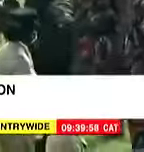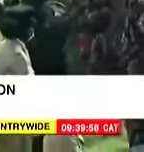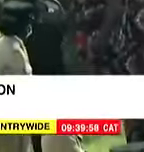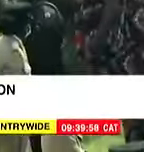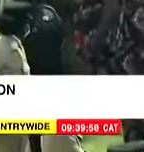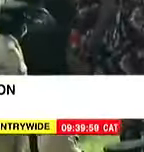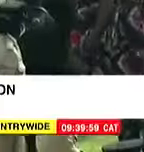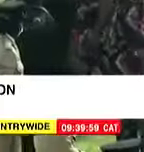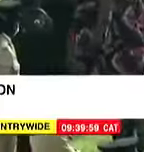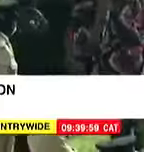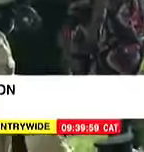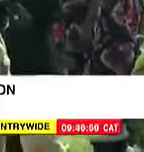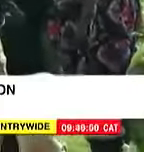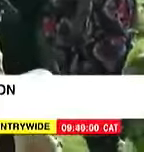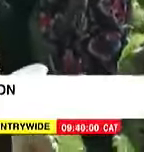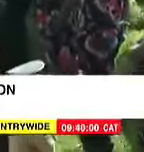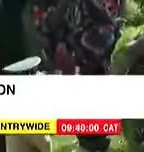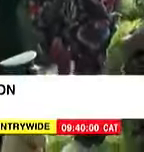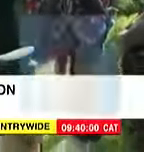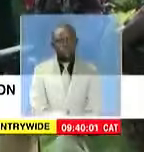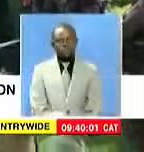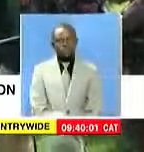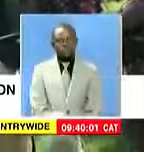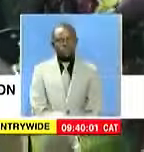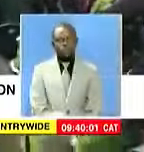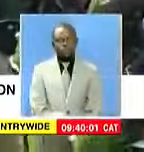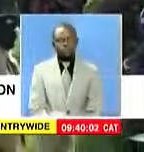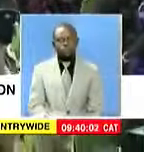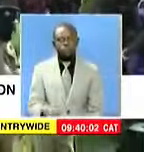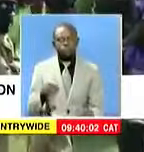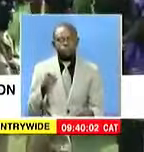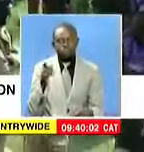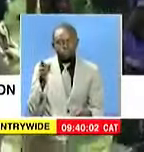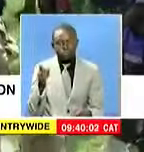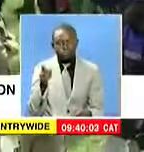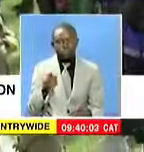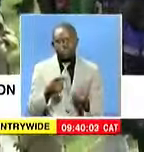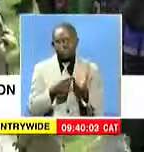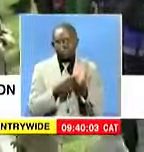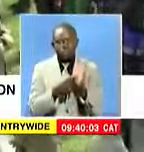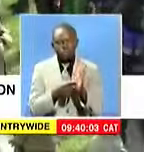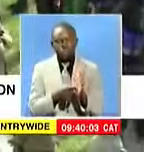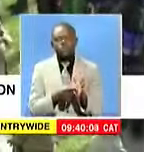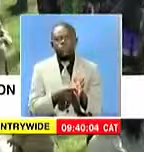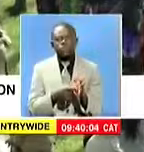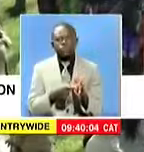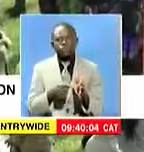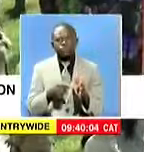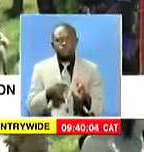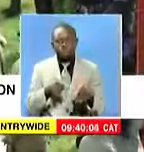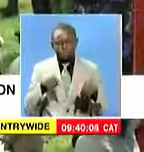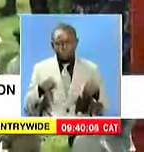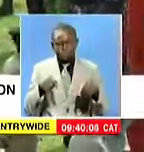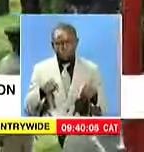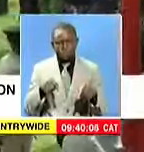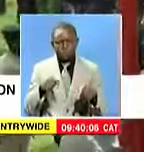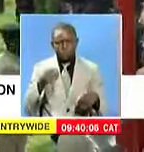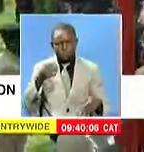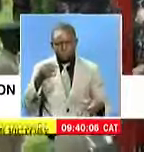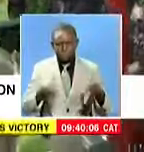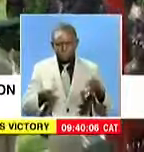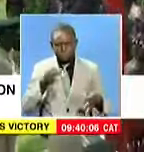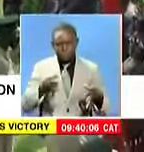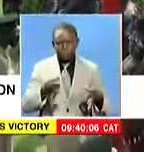well, that narrative does touch on this that segment of the country's government. But also one thing